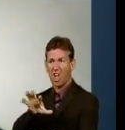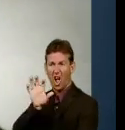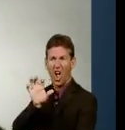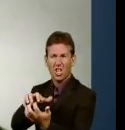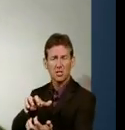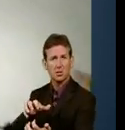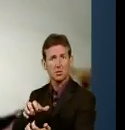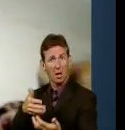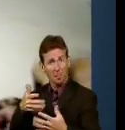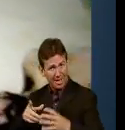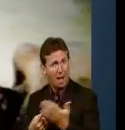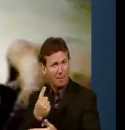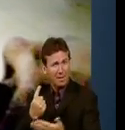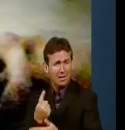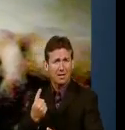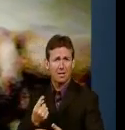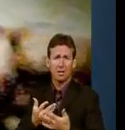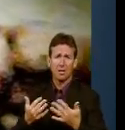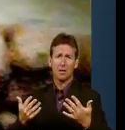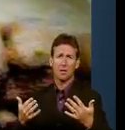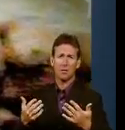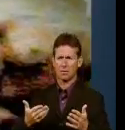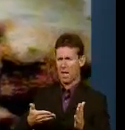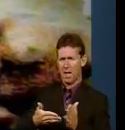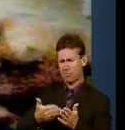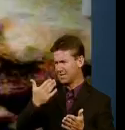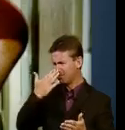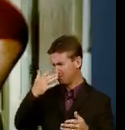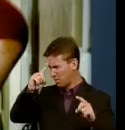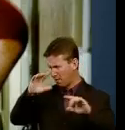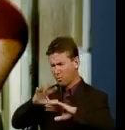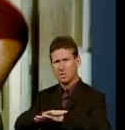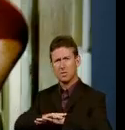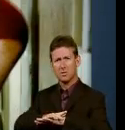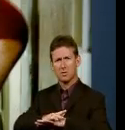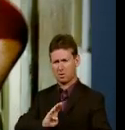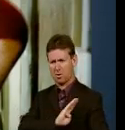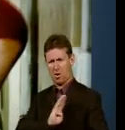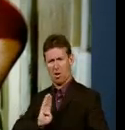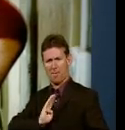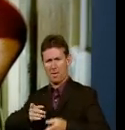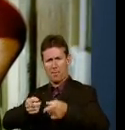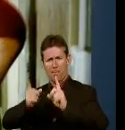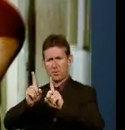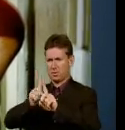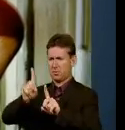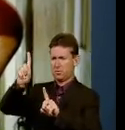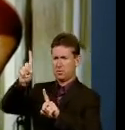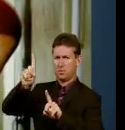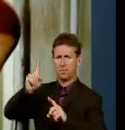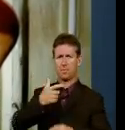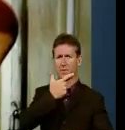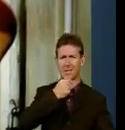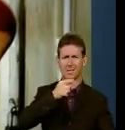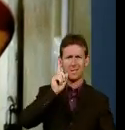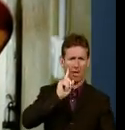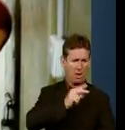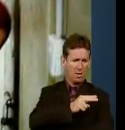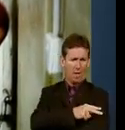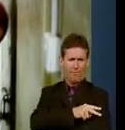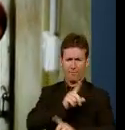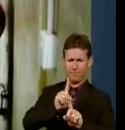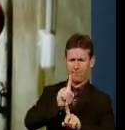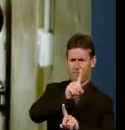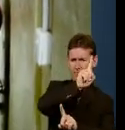Official reports also highlighted the confusion between the military and civilian chain of command and the lack of oversight of